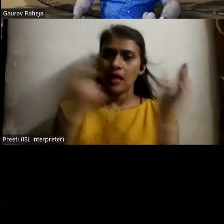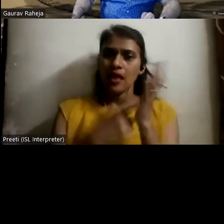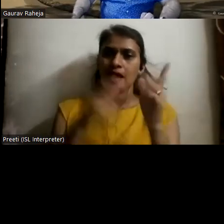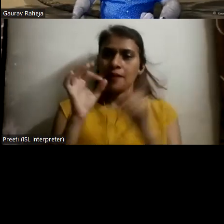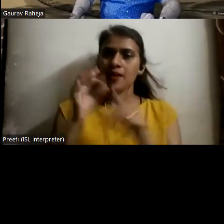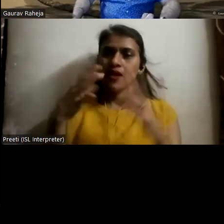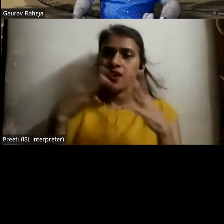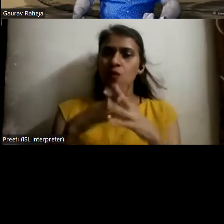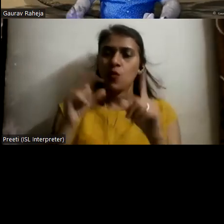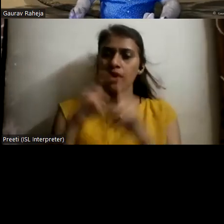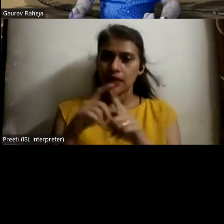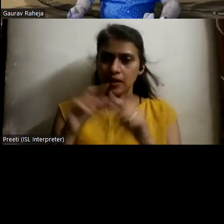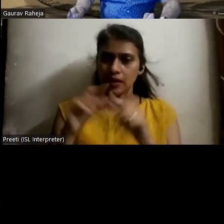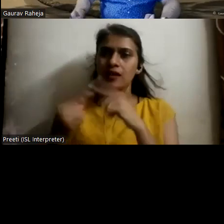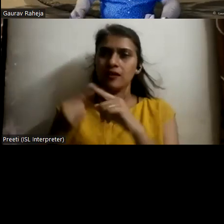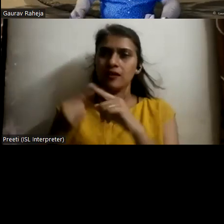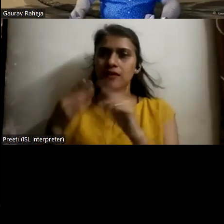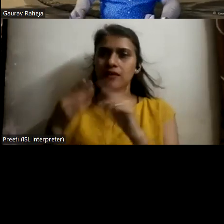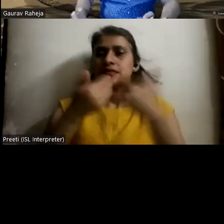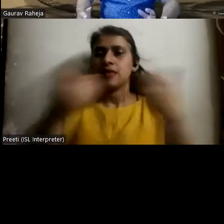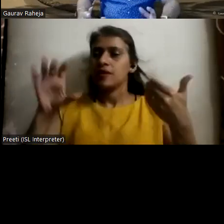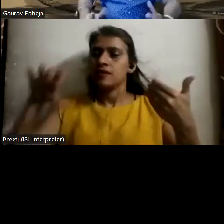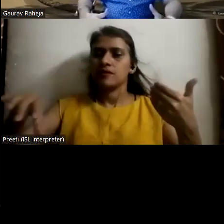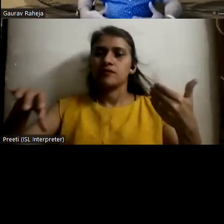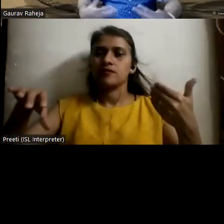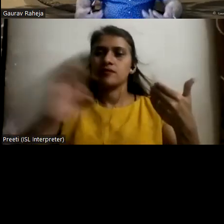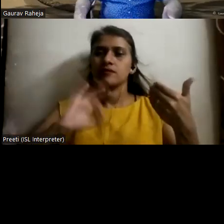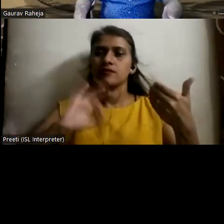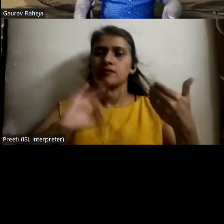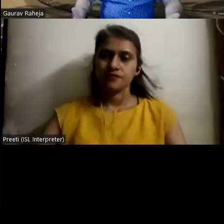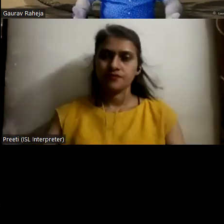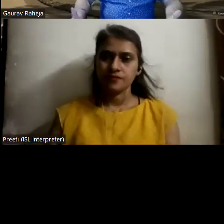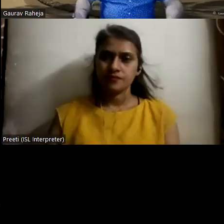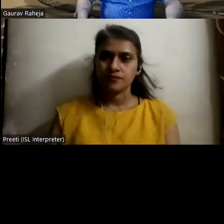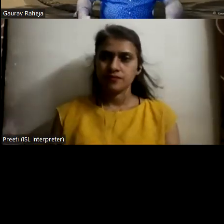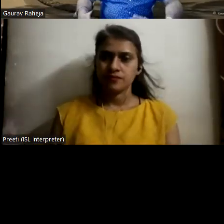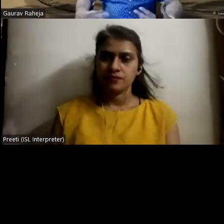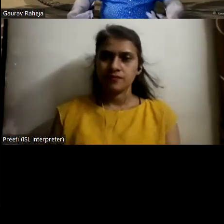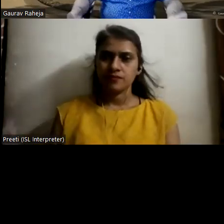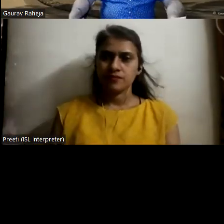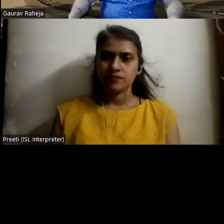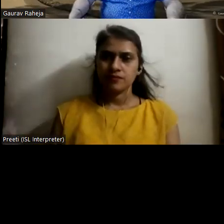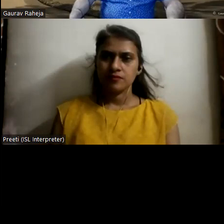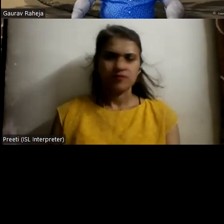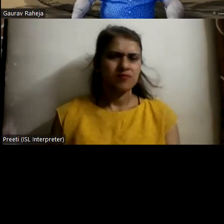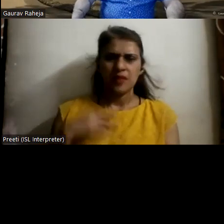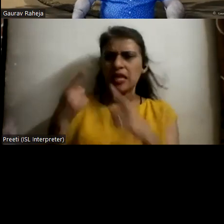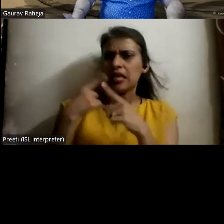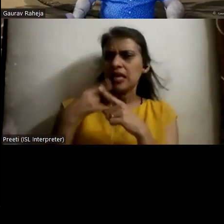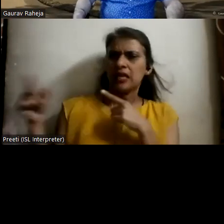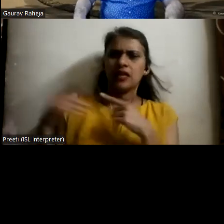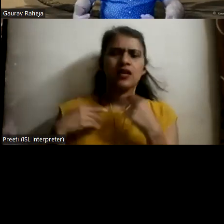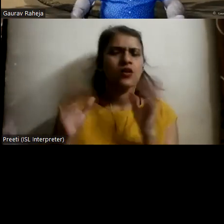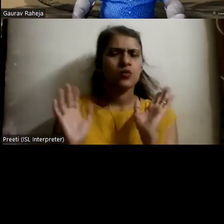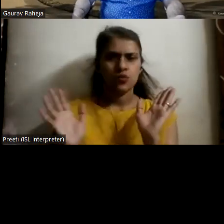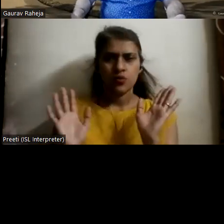RPWD Act 2016 on the trains. Now, when I read all these things, I'm not against anything.